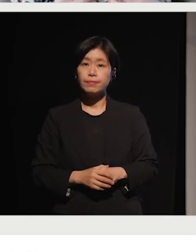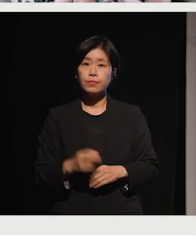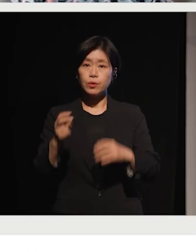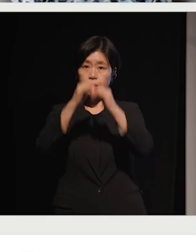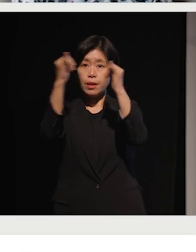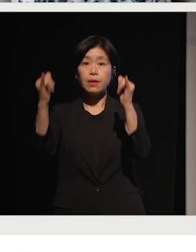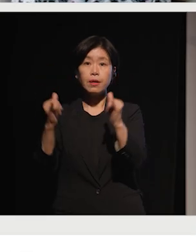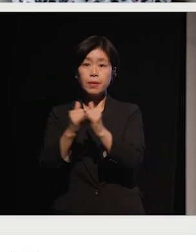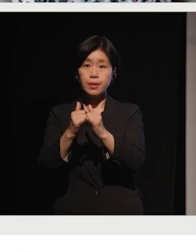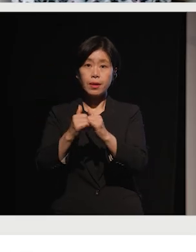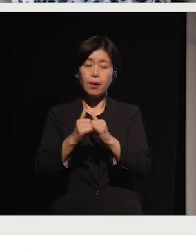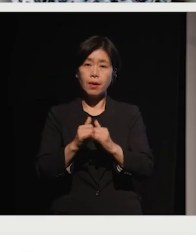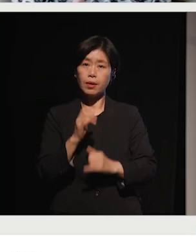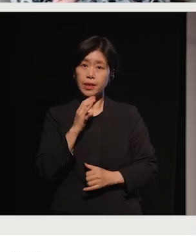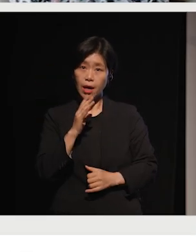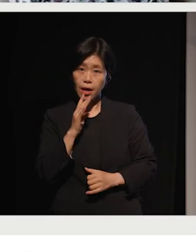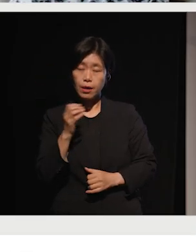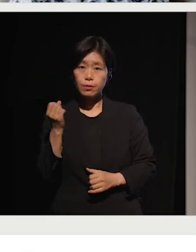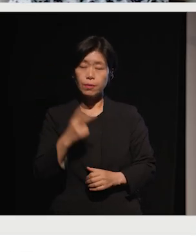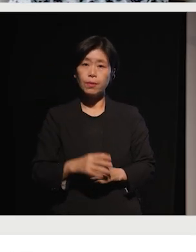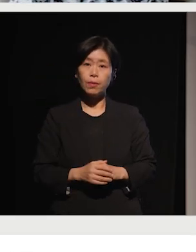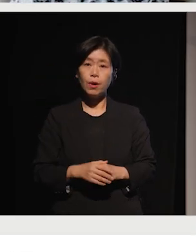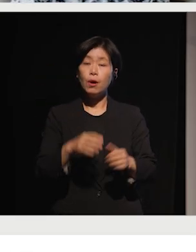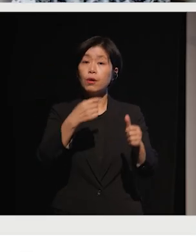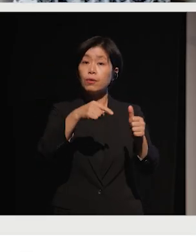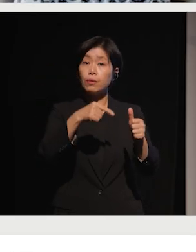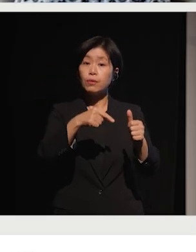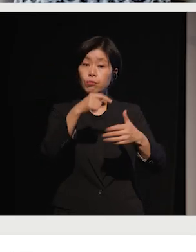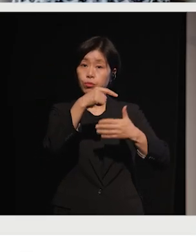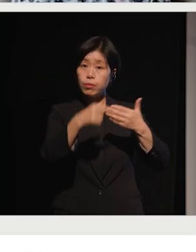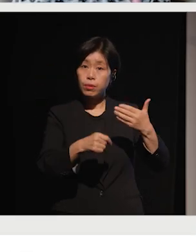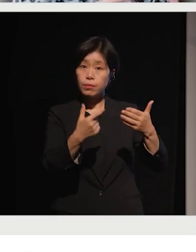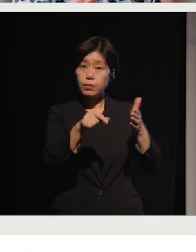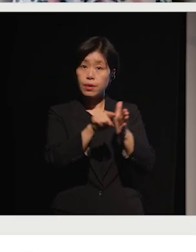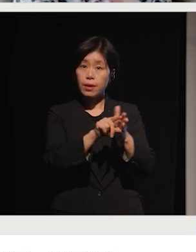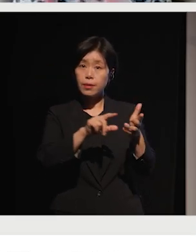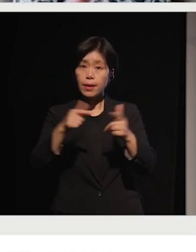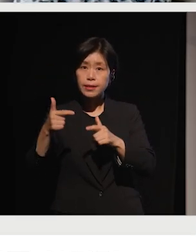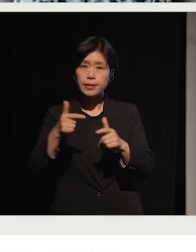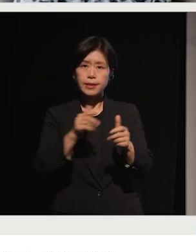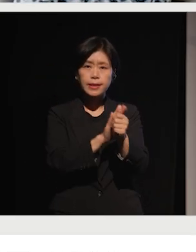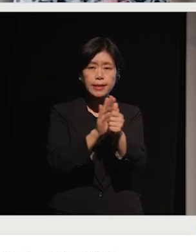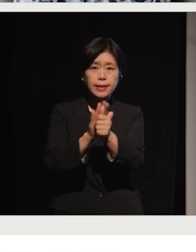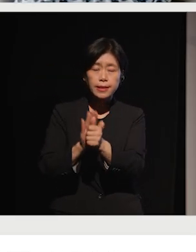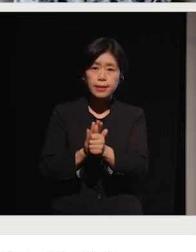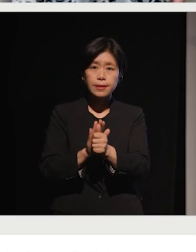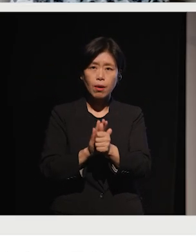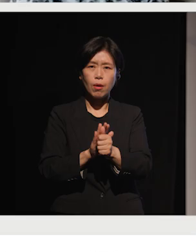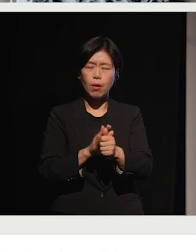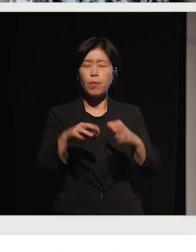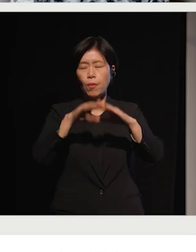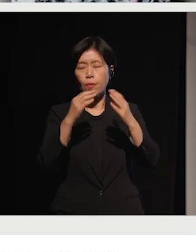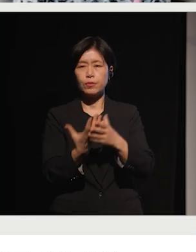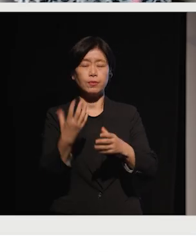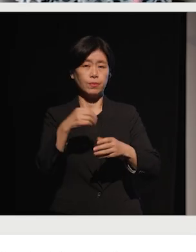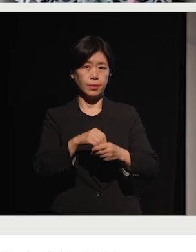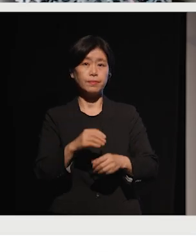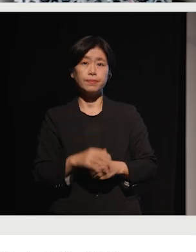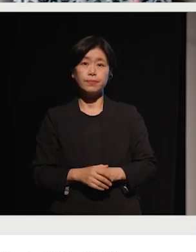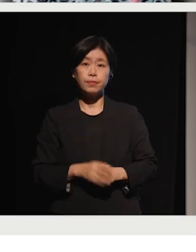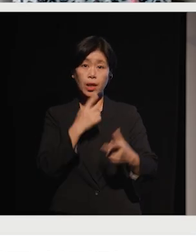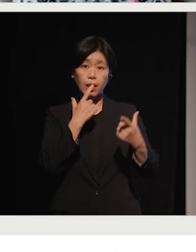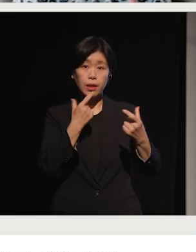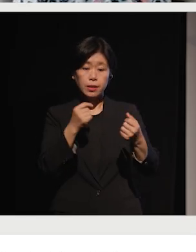narratives or sensory maps for educational programs. There are times when we might assist our